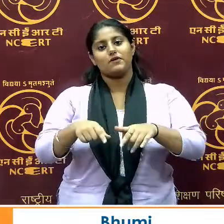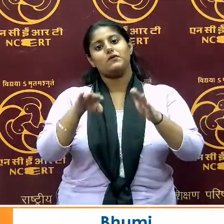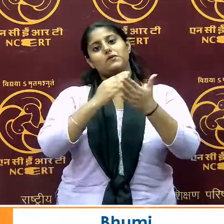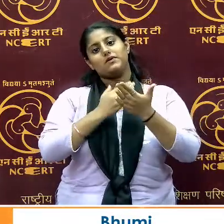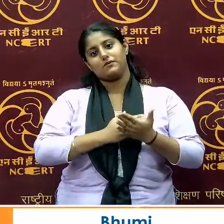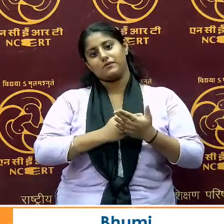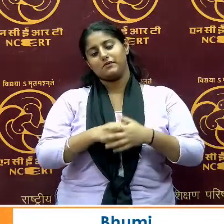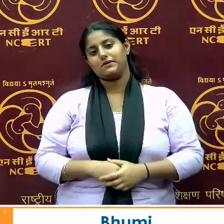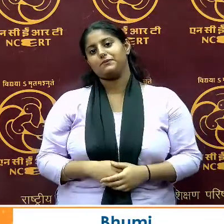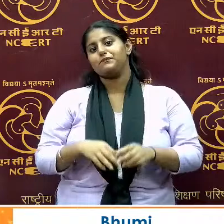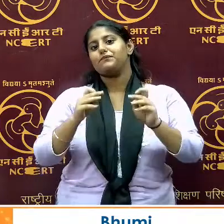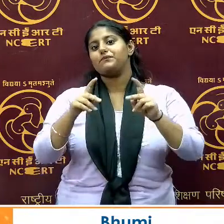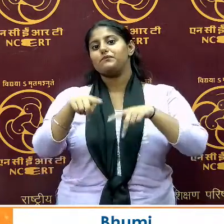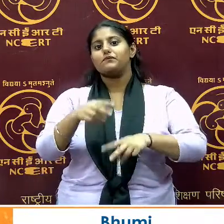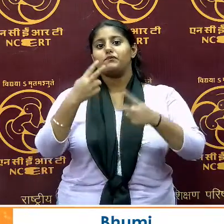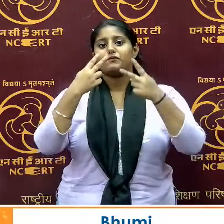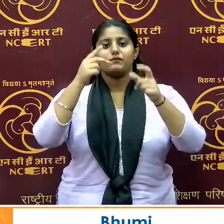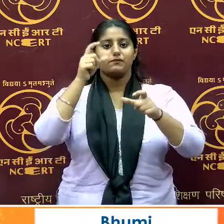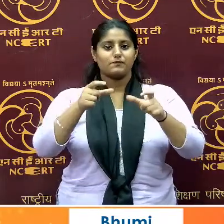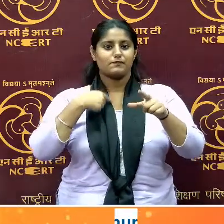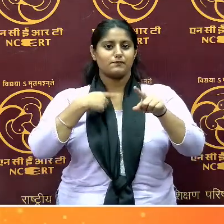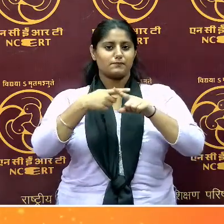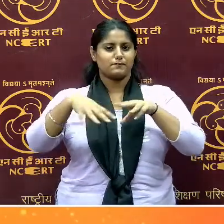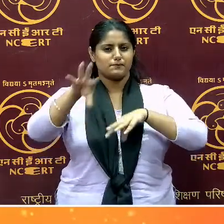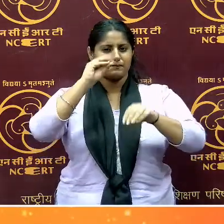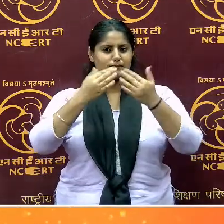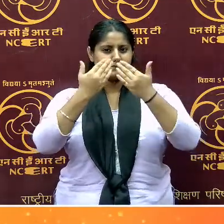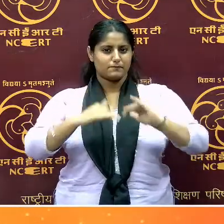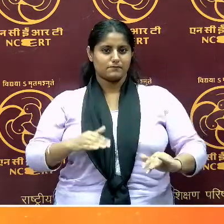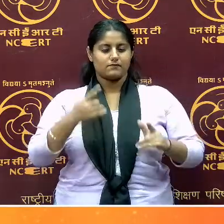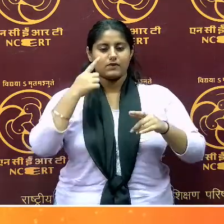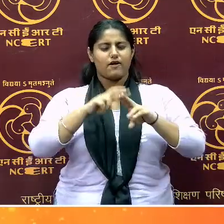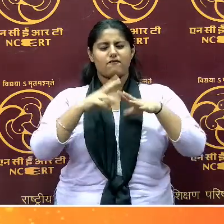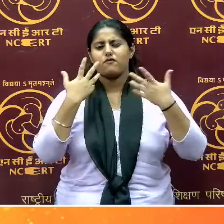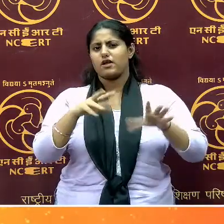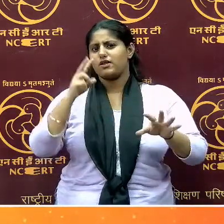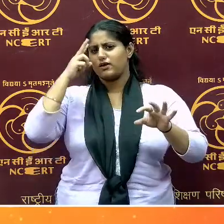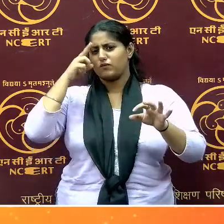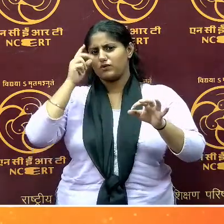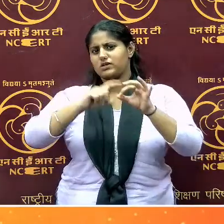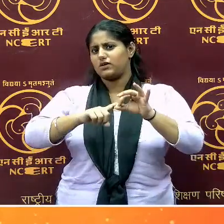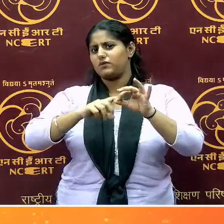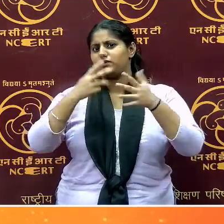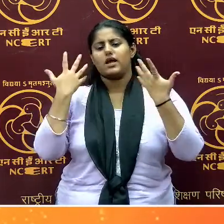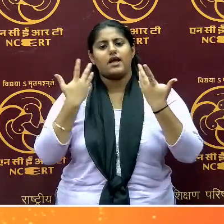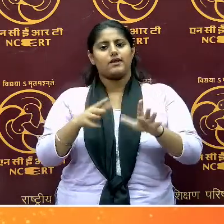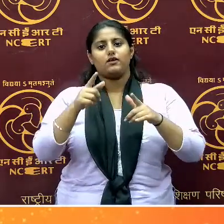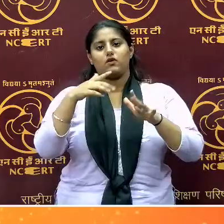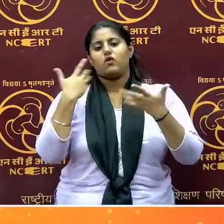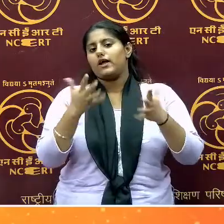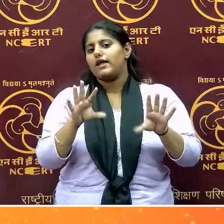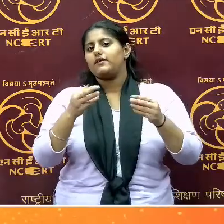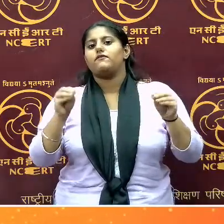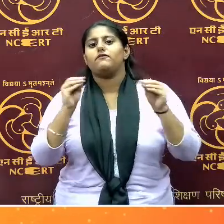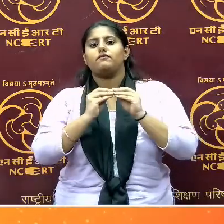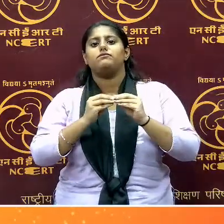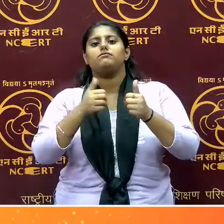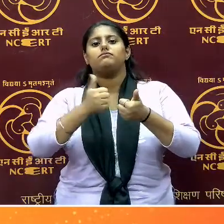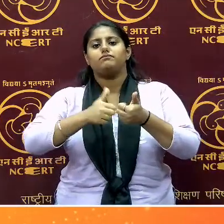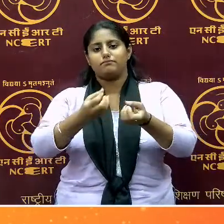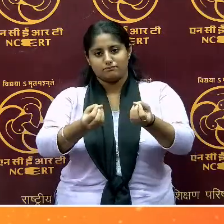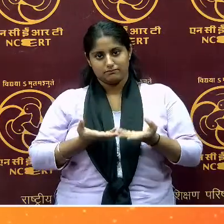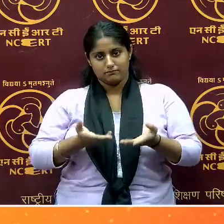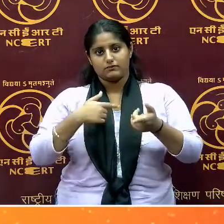session. And now, dear viewers and our learners, in case if you have any queries or doubt or you want to share any feedback, then you can